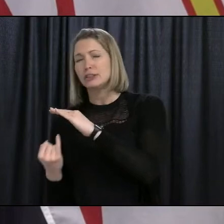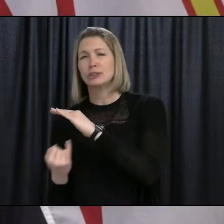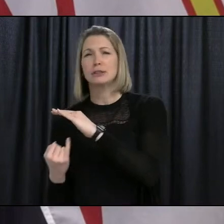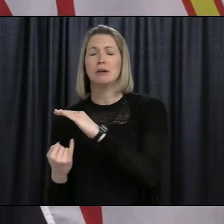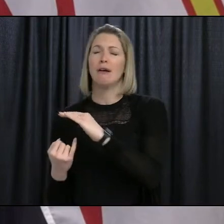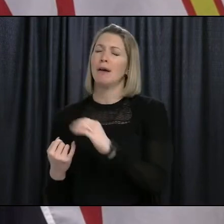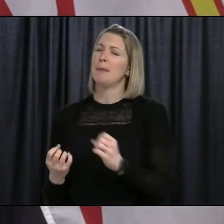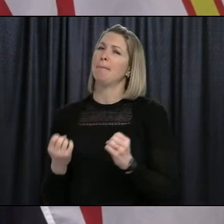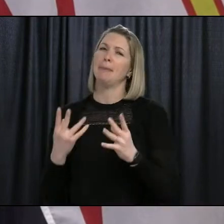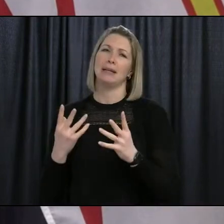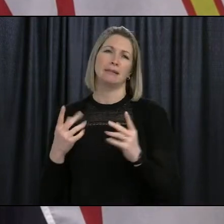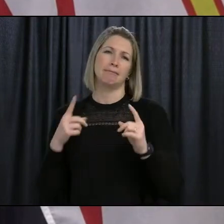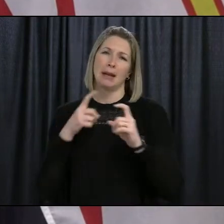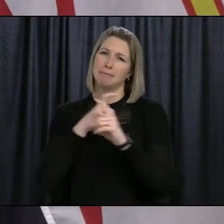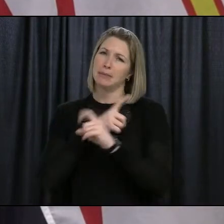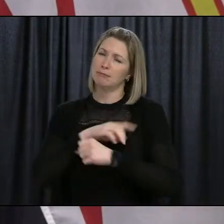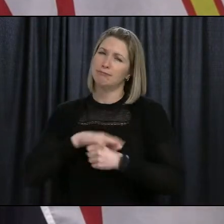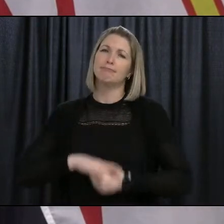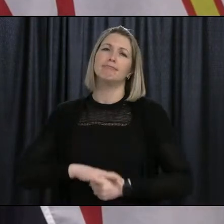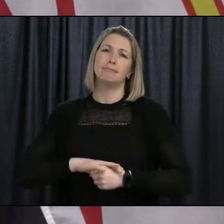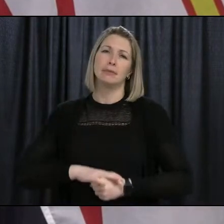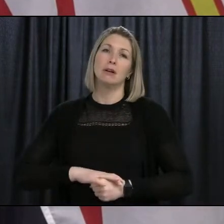many options available there to support you.